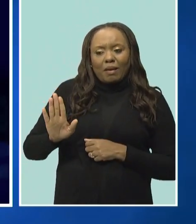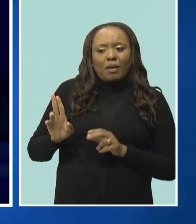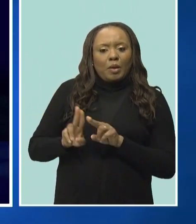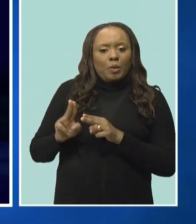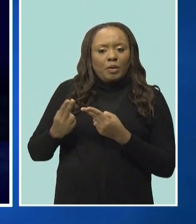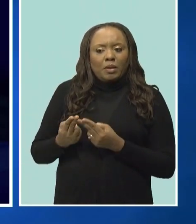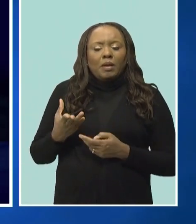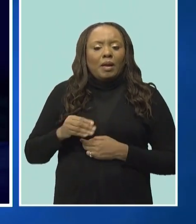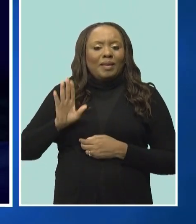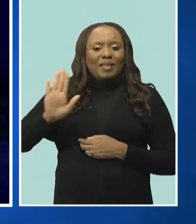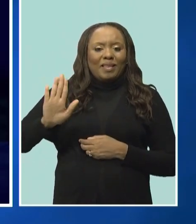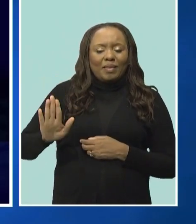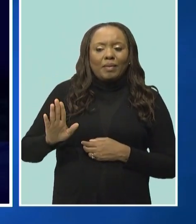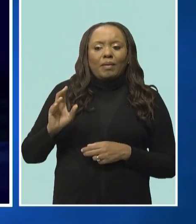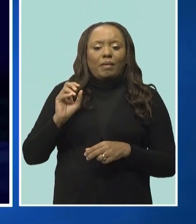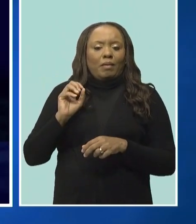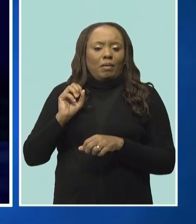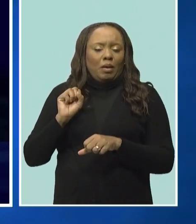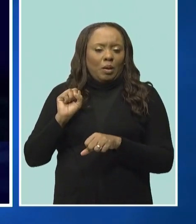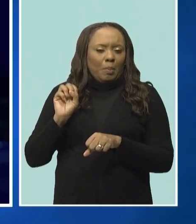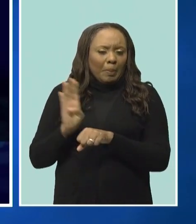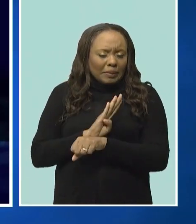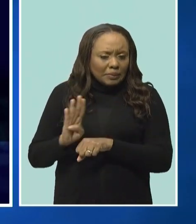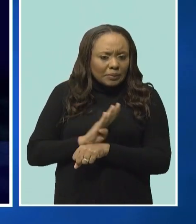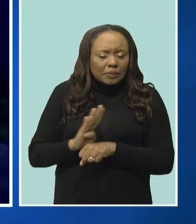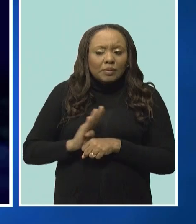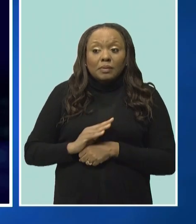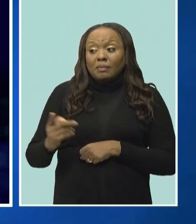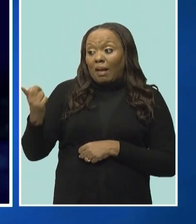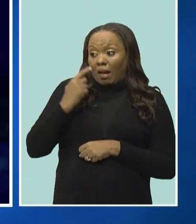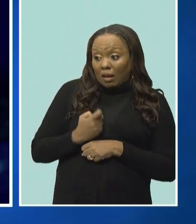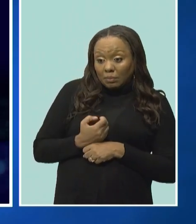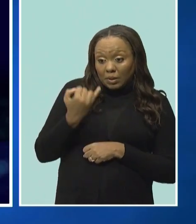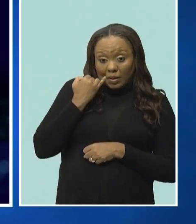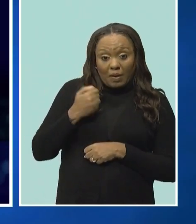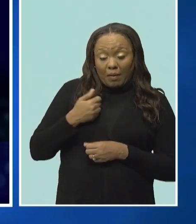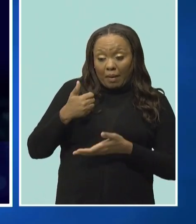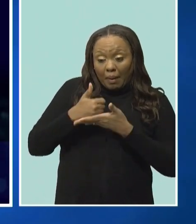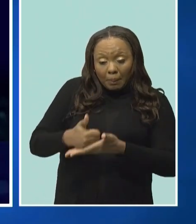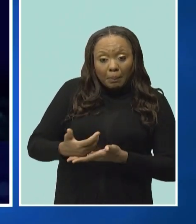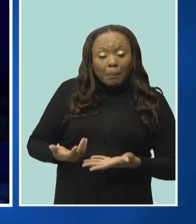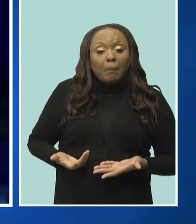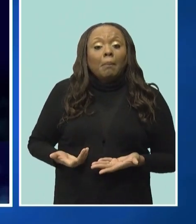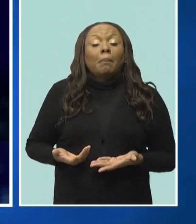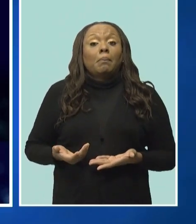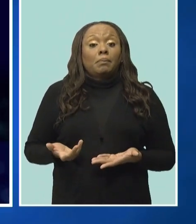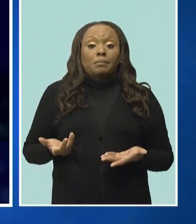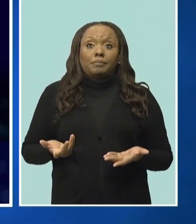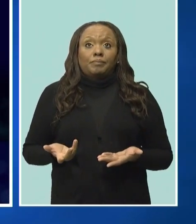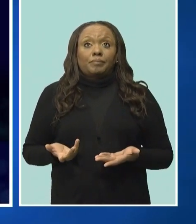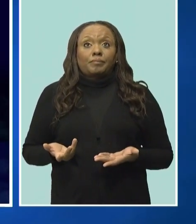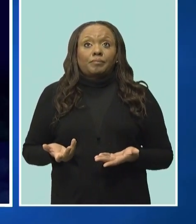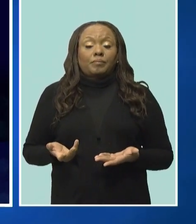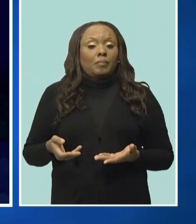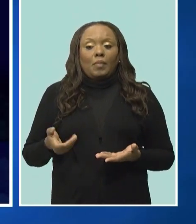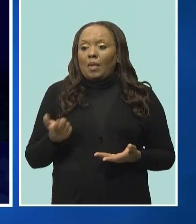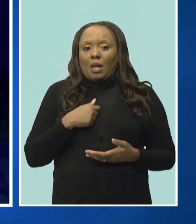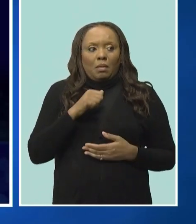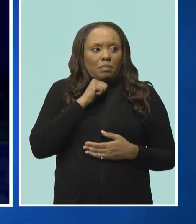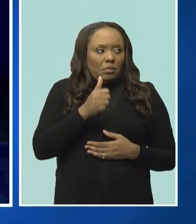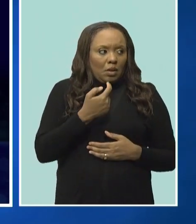decided that they're going to leave. And they asked me if I would assist, and I would come and I would help them. Of course, I am not going to tell them